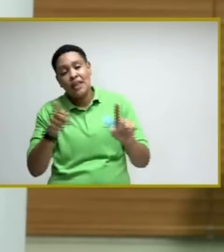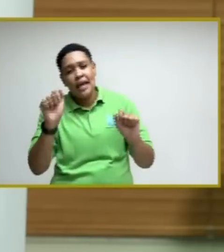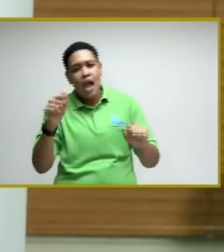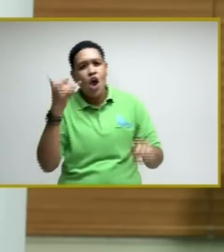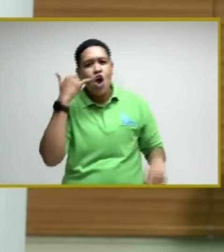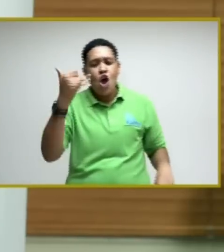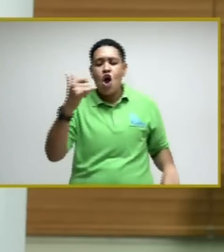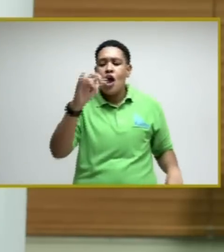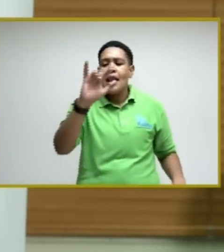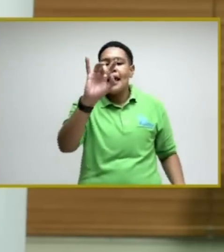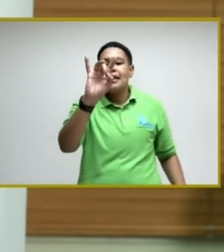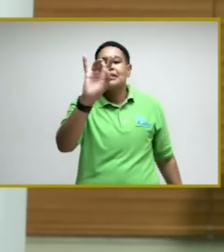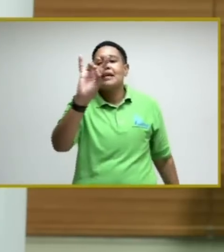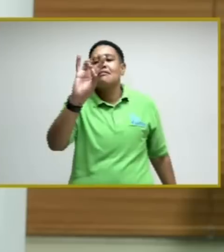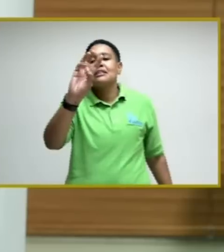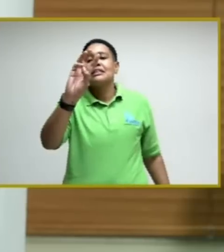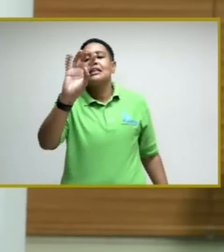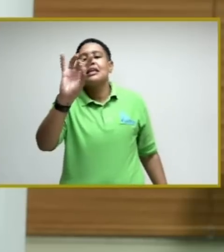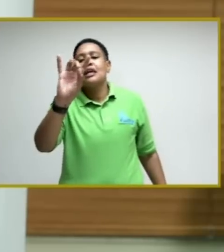call